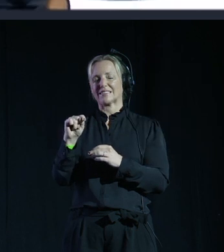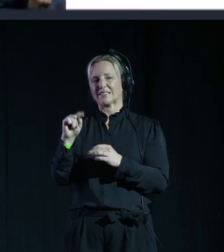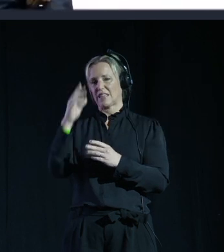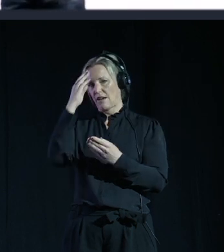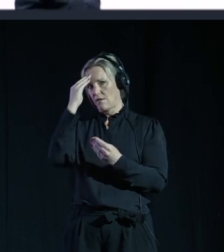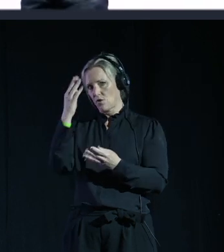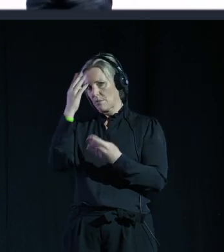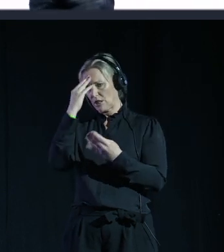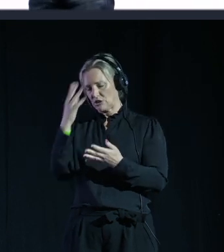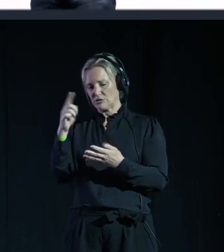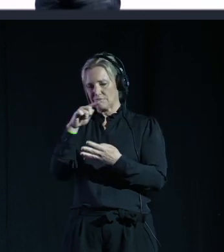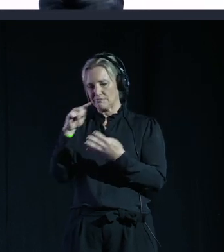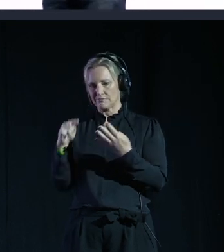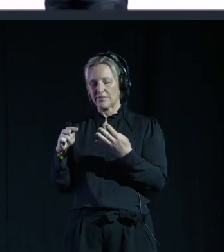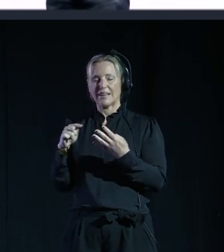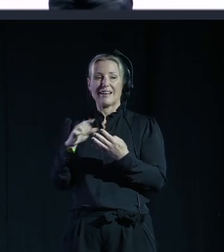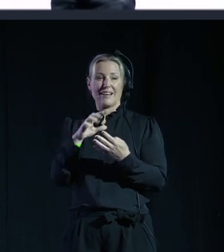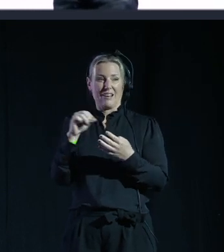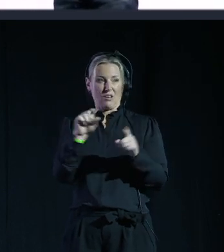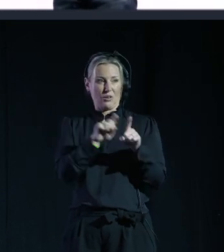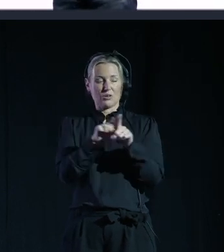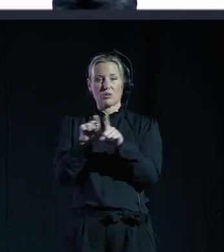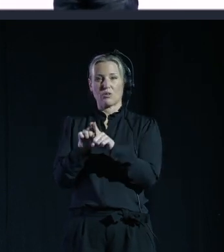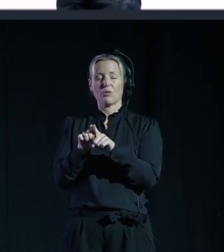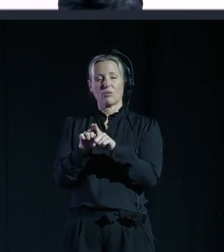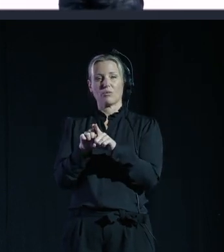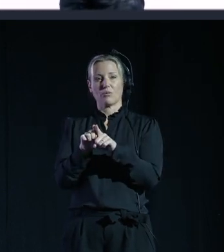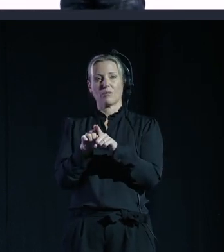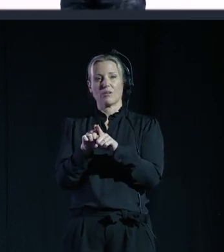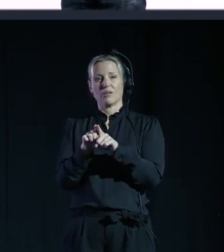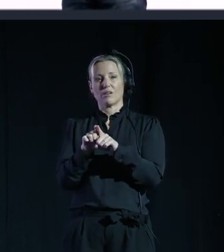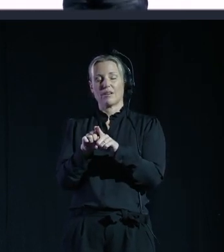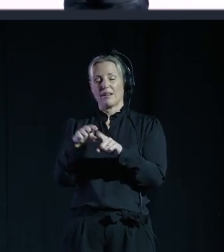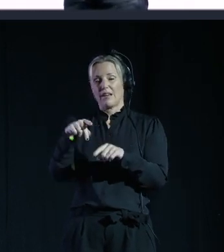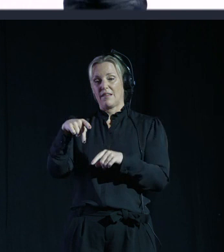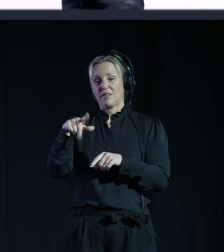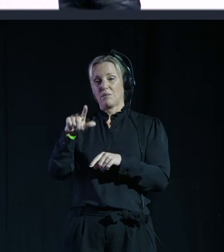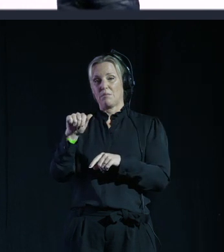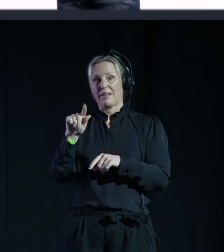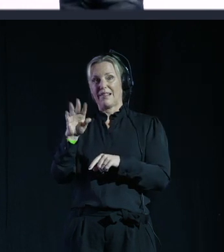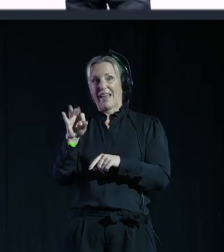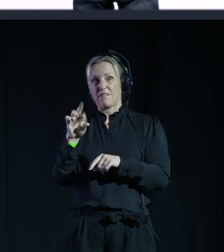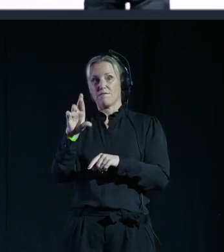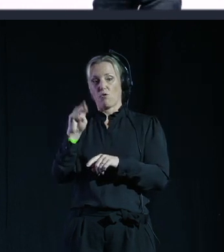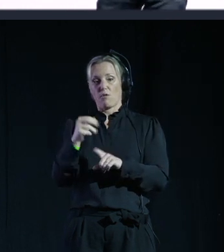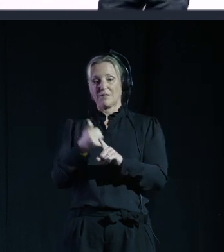And it probably goes without saying that the platforms need to support all of you. And so